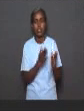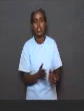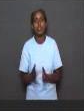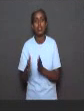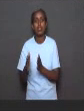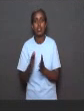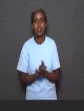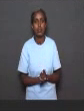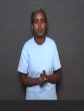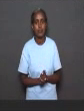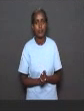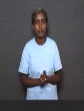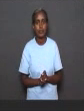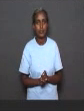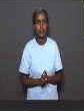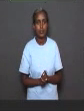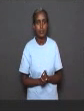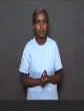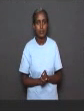Students, let's get ready.